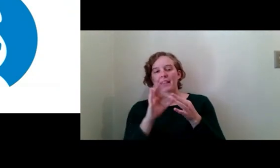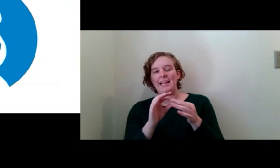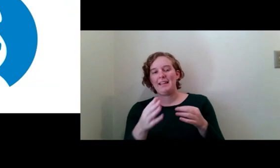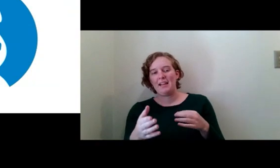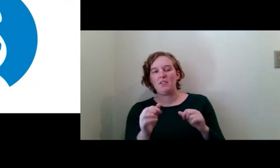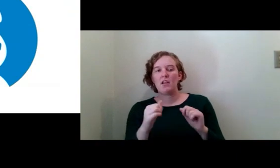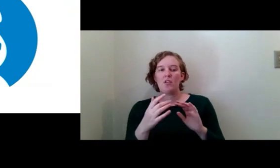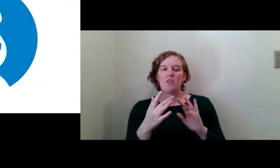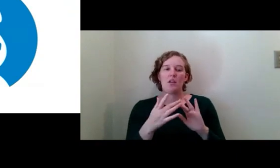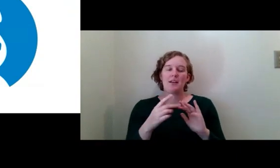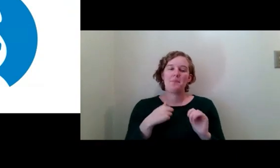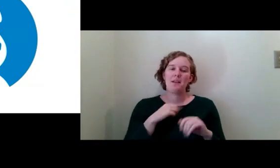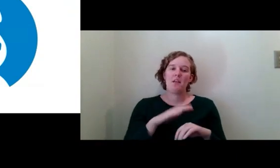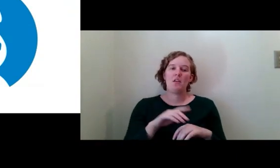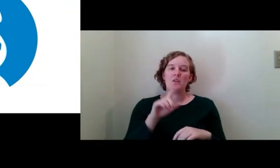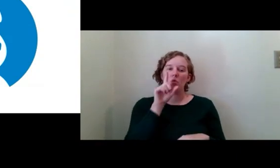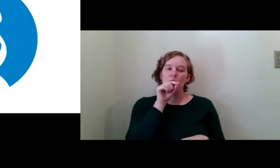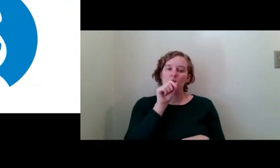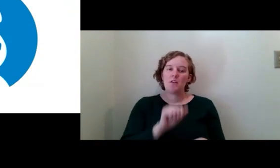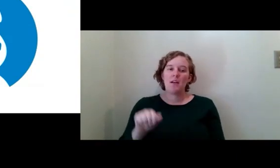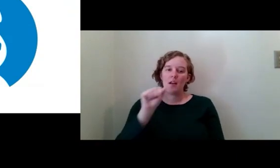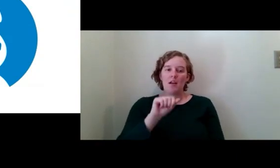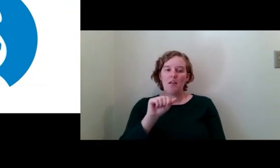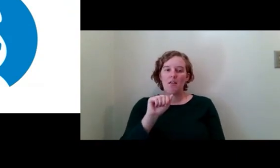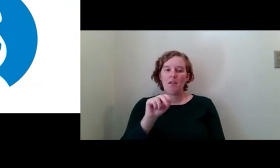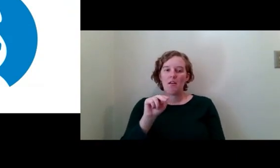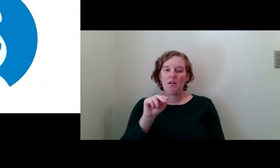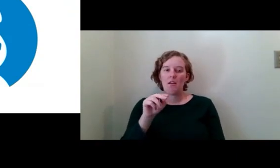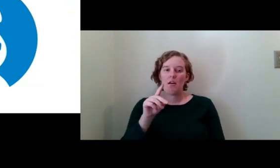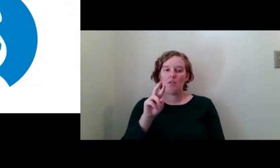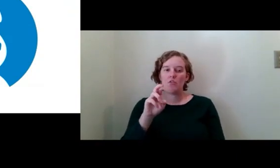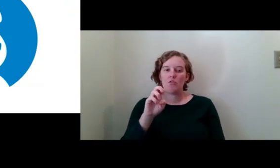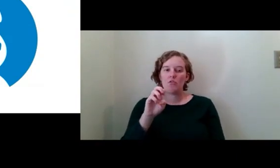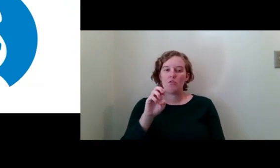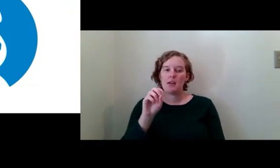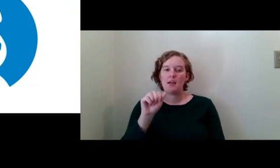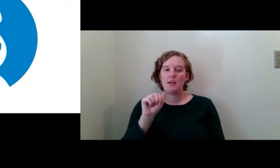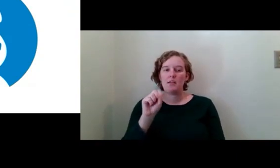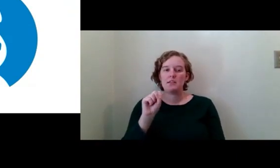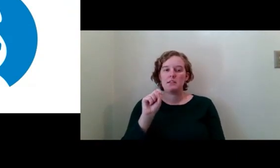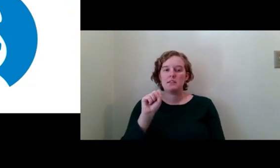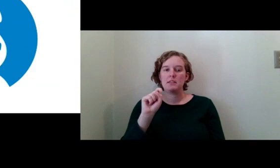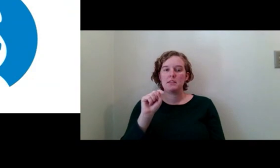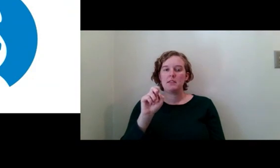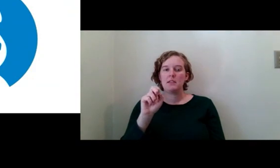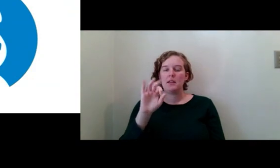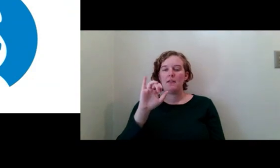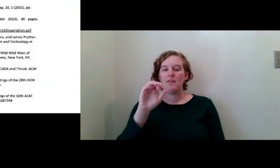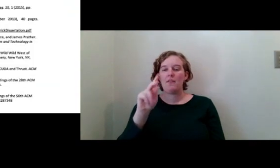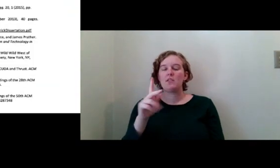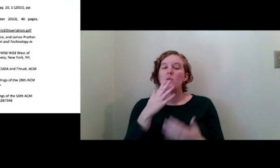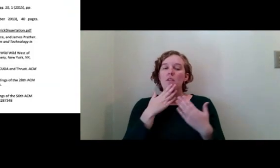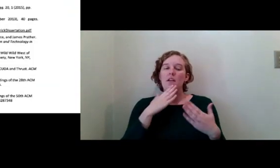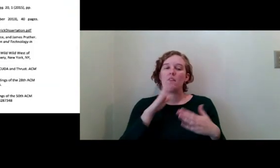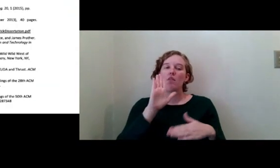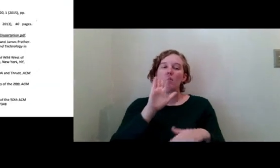hit me up on Twitter at Andreas Stefik, and that is all. So thanks for your time. I really appreciate it.